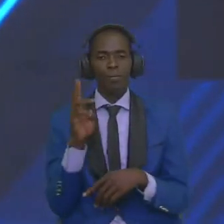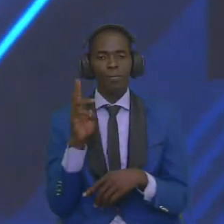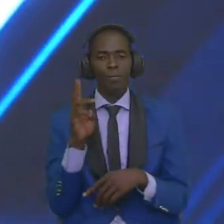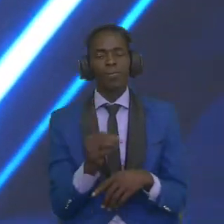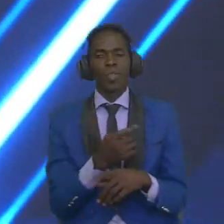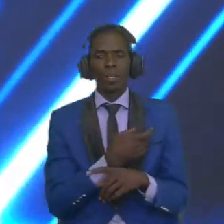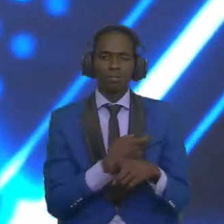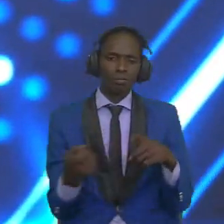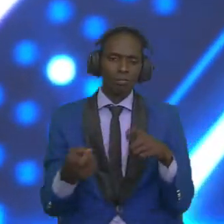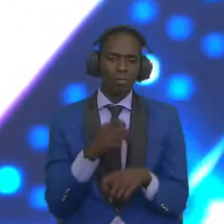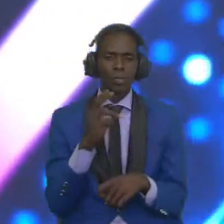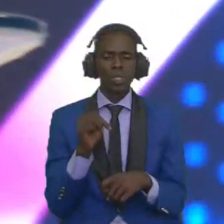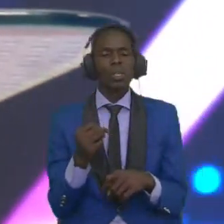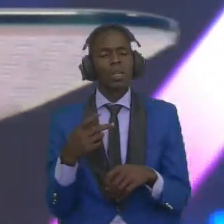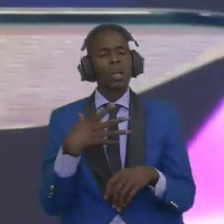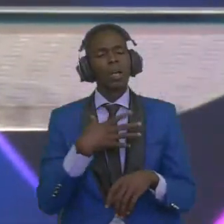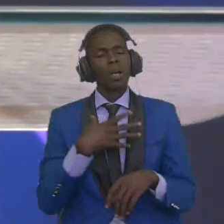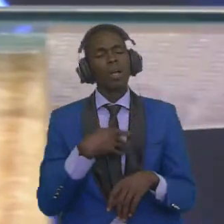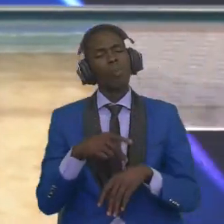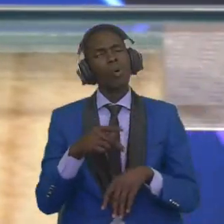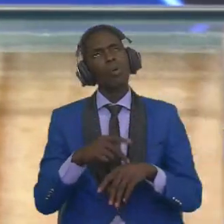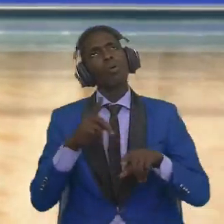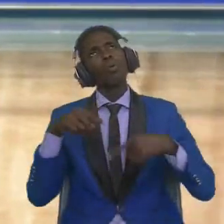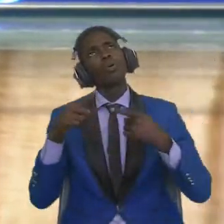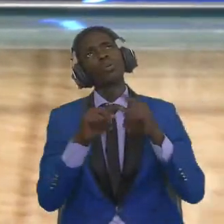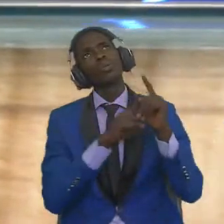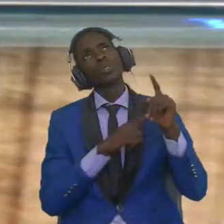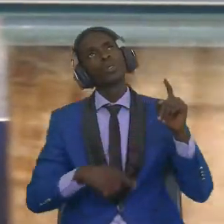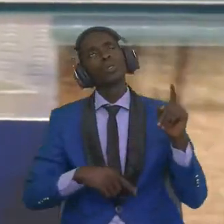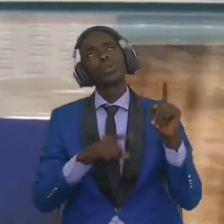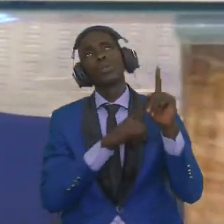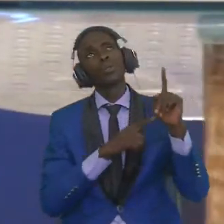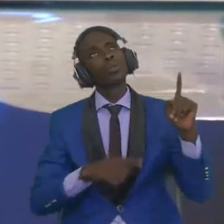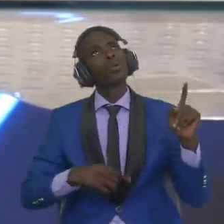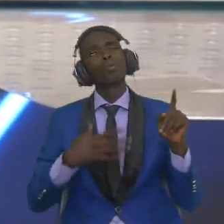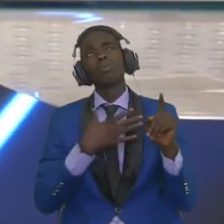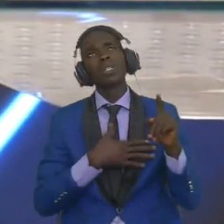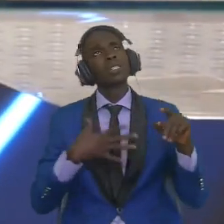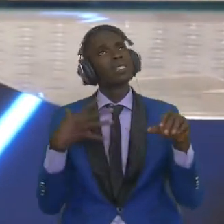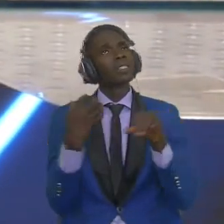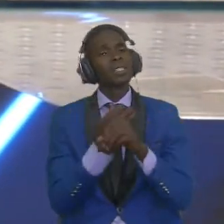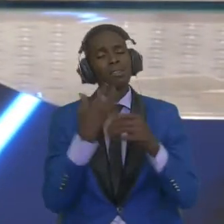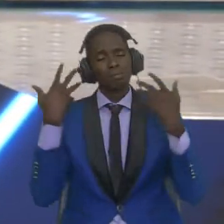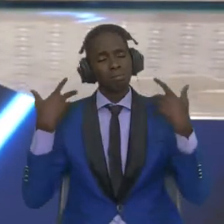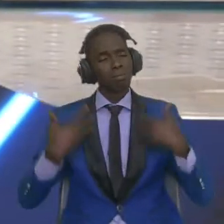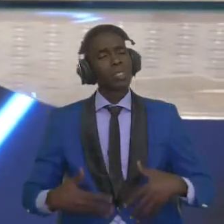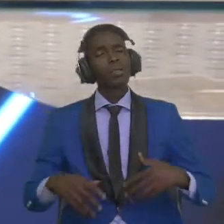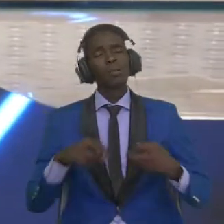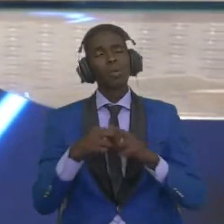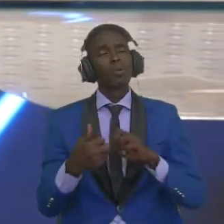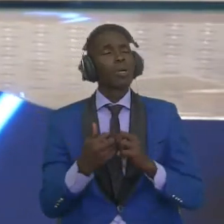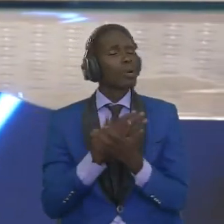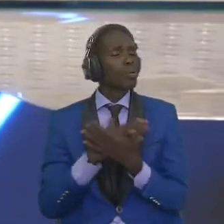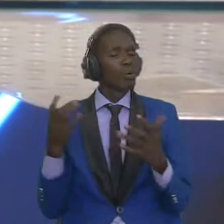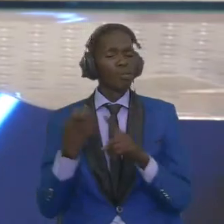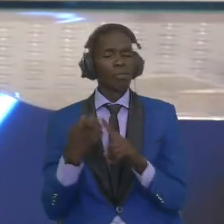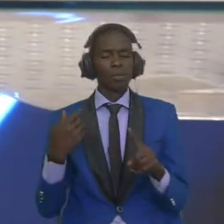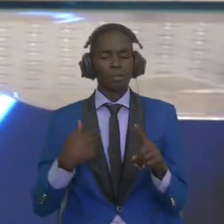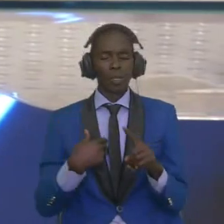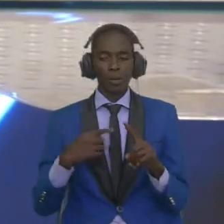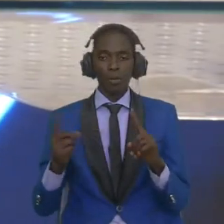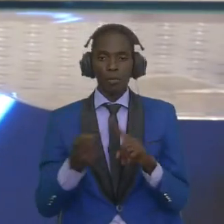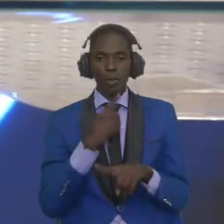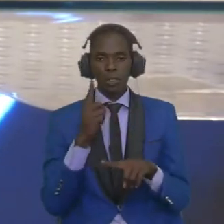the apostle went to the Lord and he prayed and he said, oh Lord, take this away from me. He prayed the first time, the